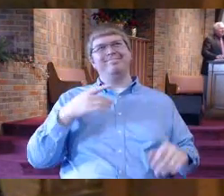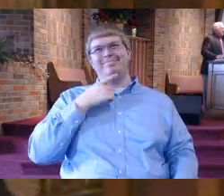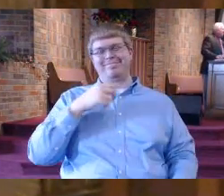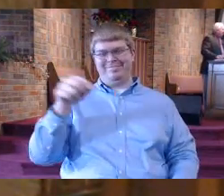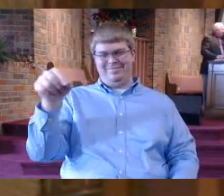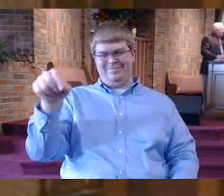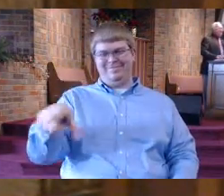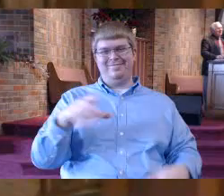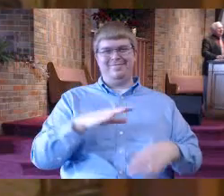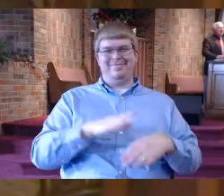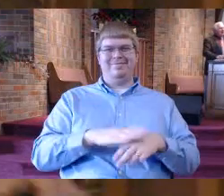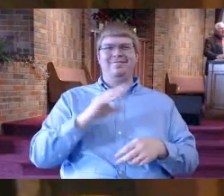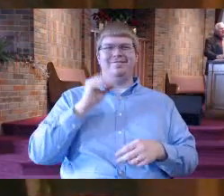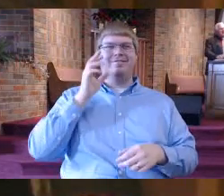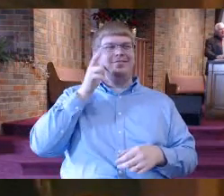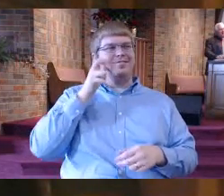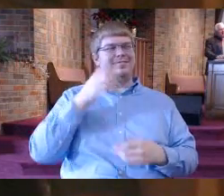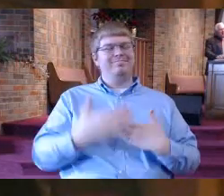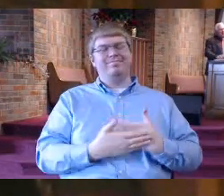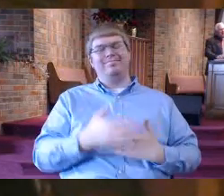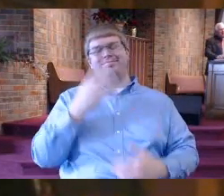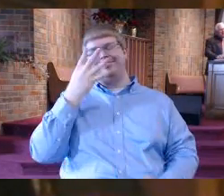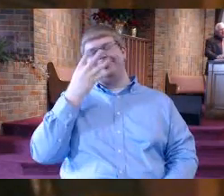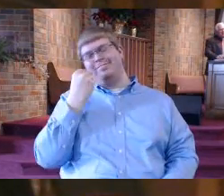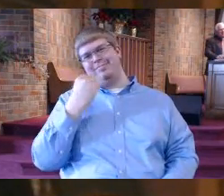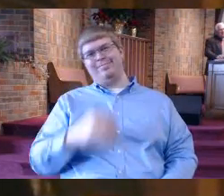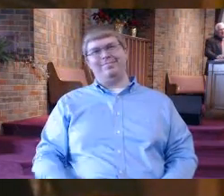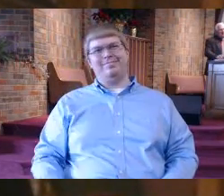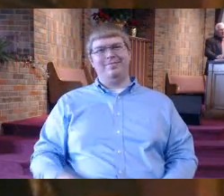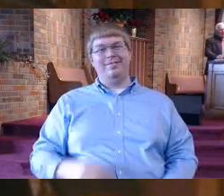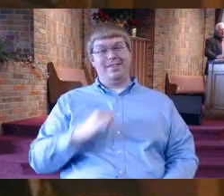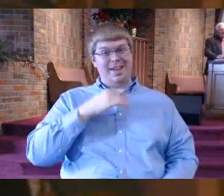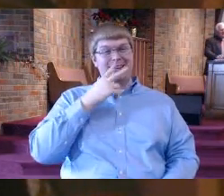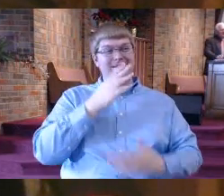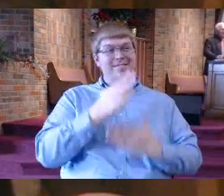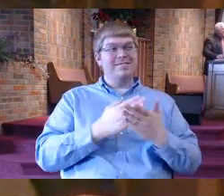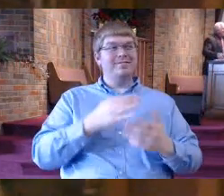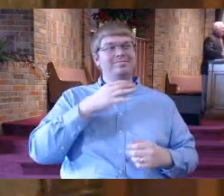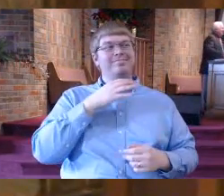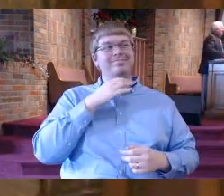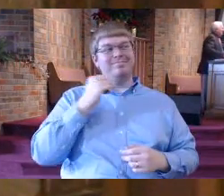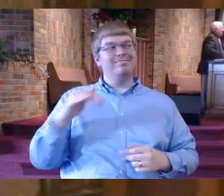sleep. I've seen some adults that use that methodology.